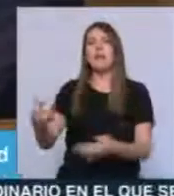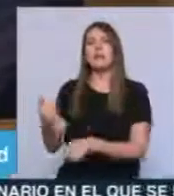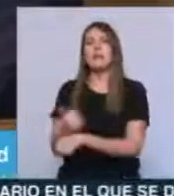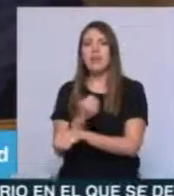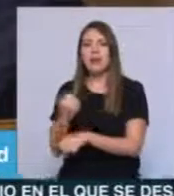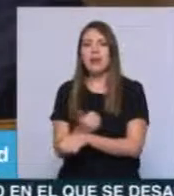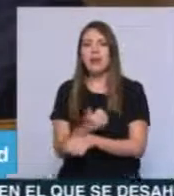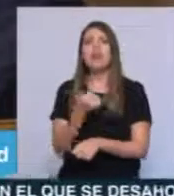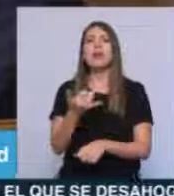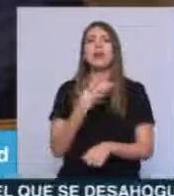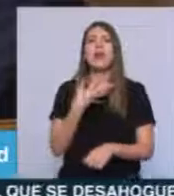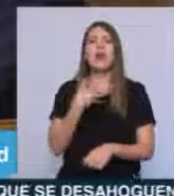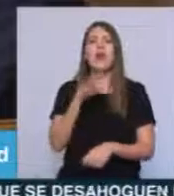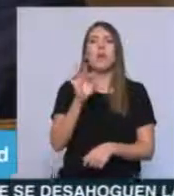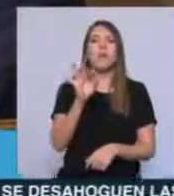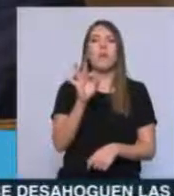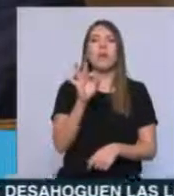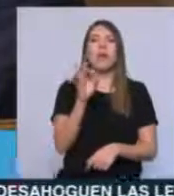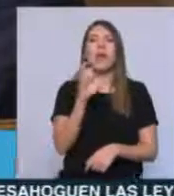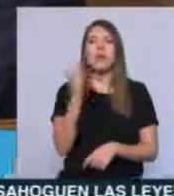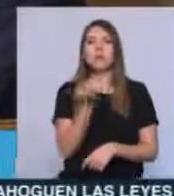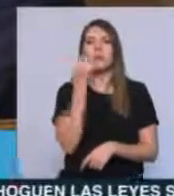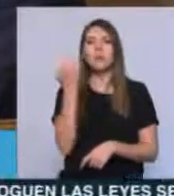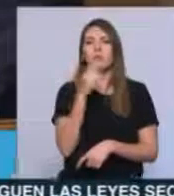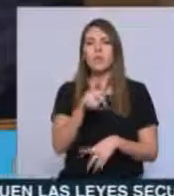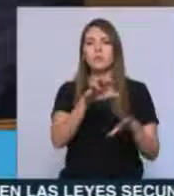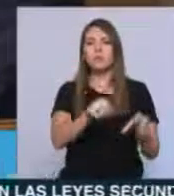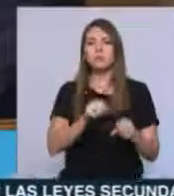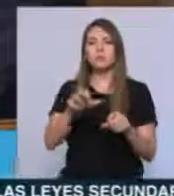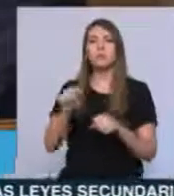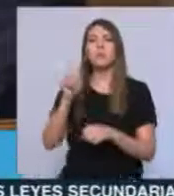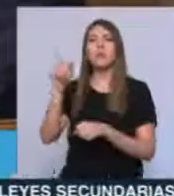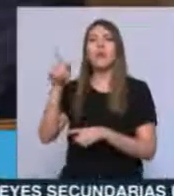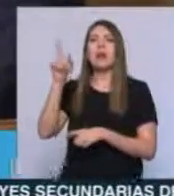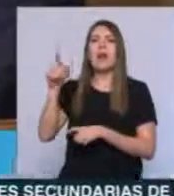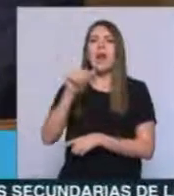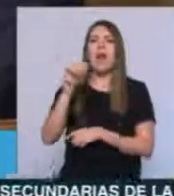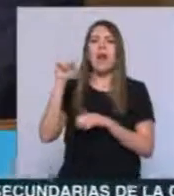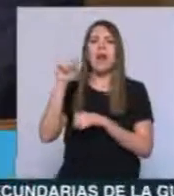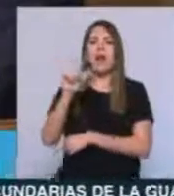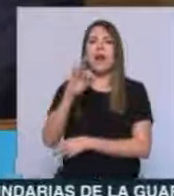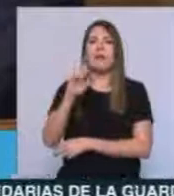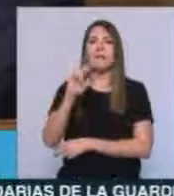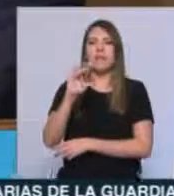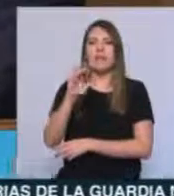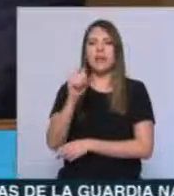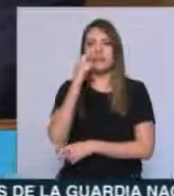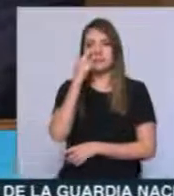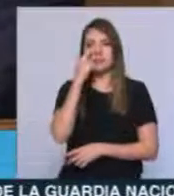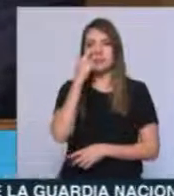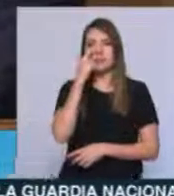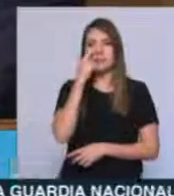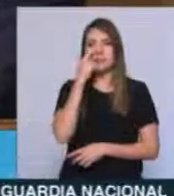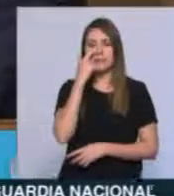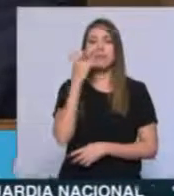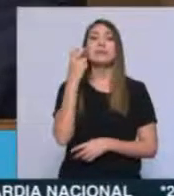they have adopted 40 schools in that community of that African country in order to bring water to the schools. To me,